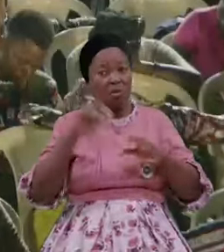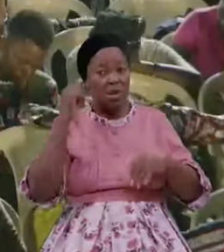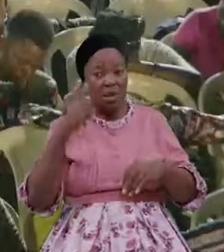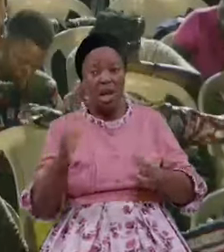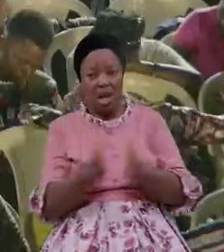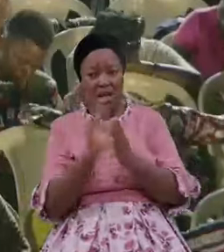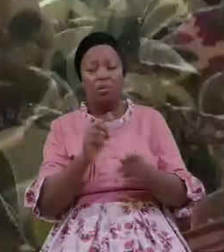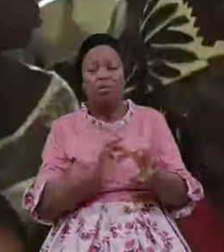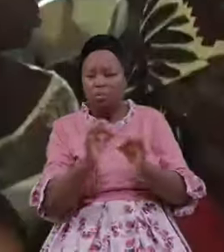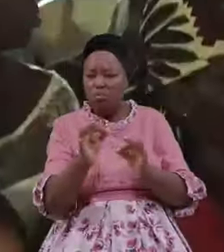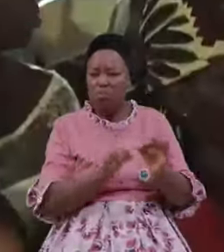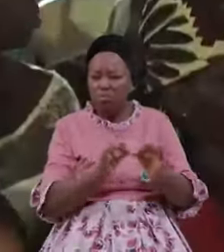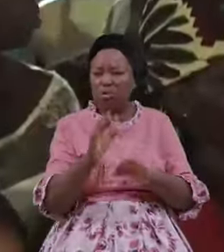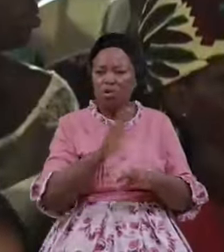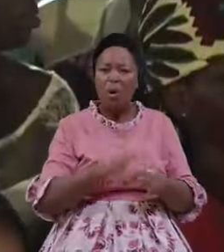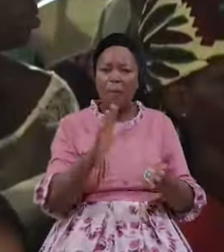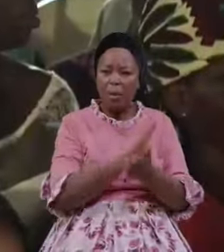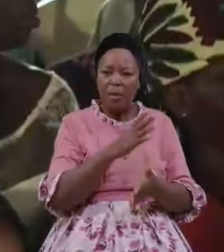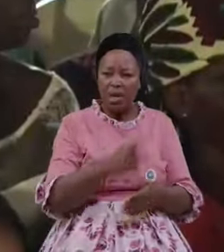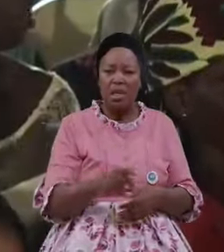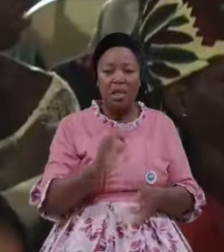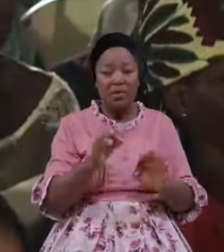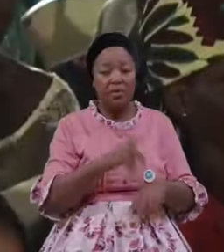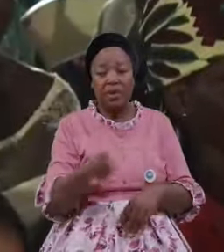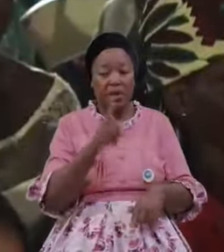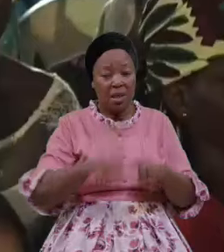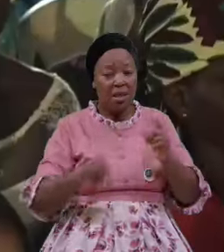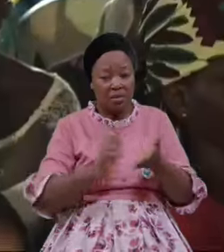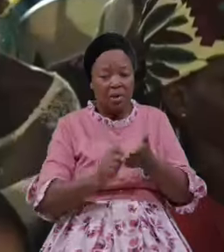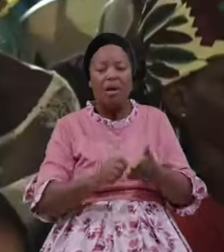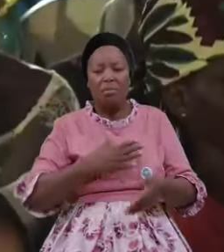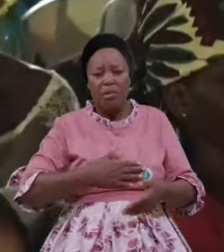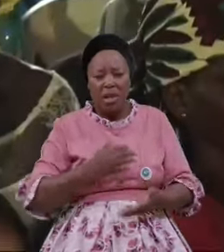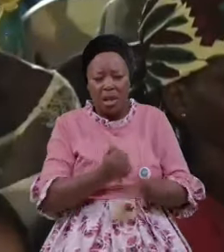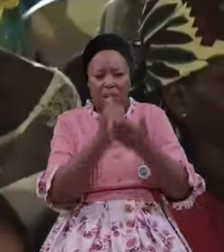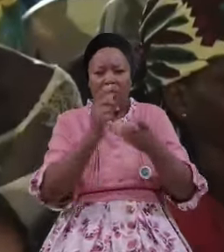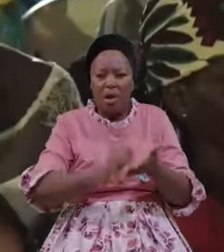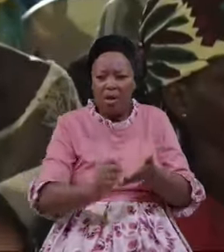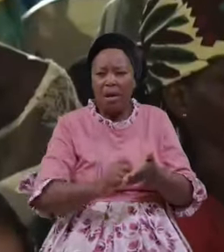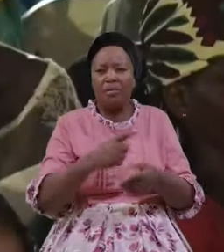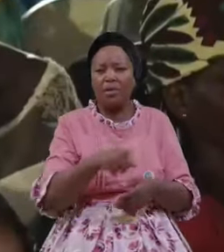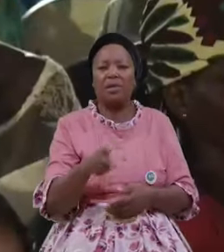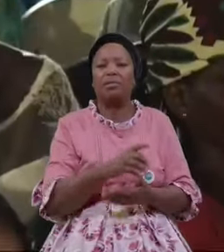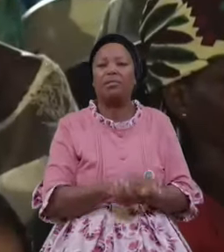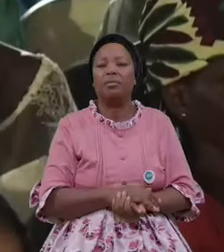there. They can write. Write for them. You have more than two or three Bibles on you. Please, fast,